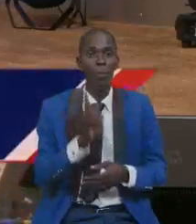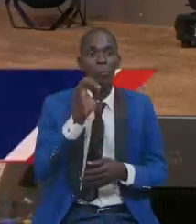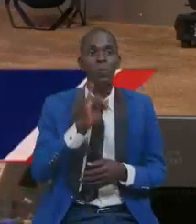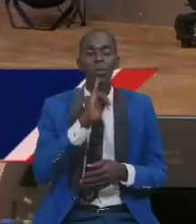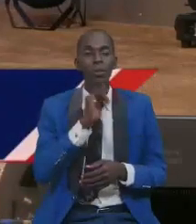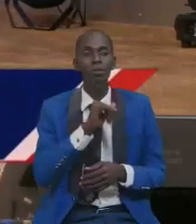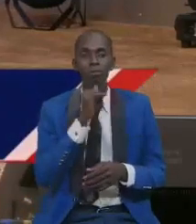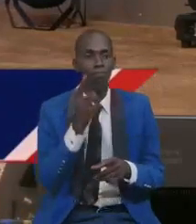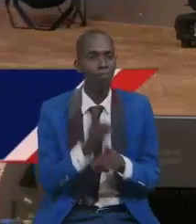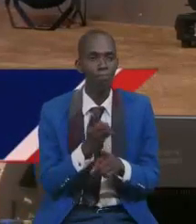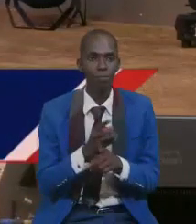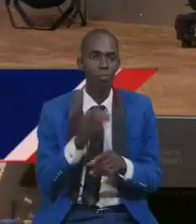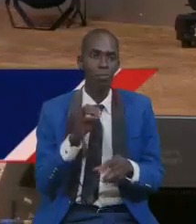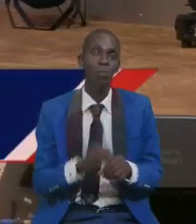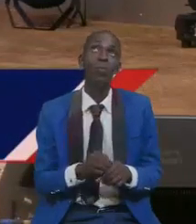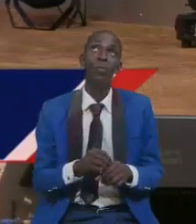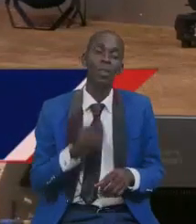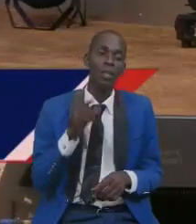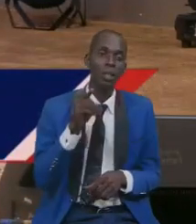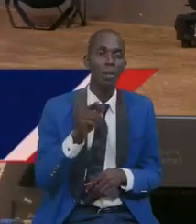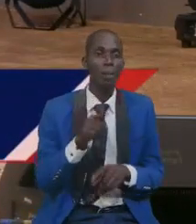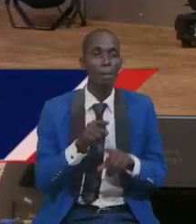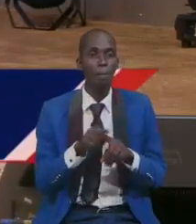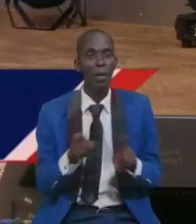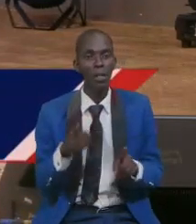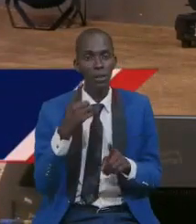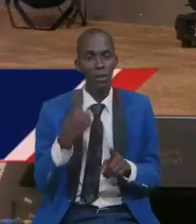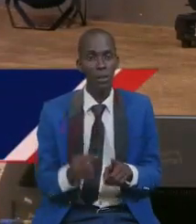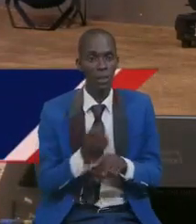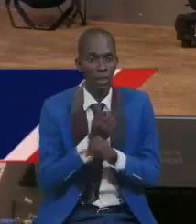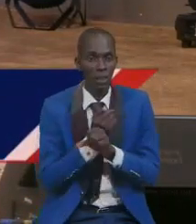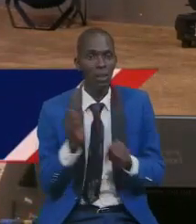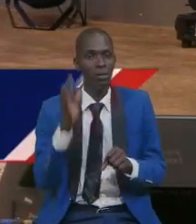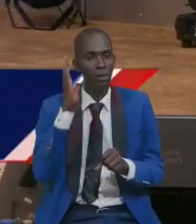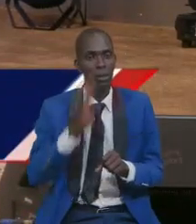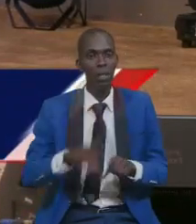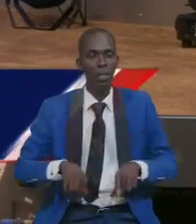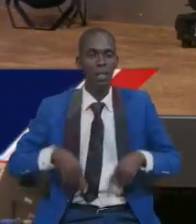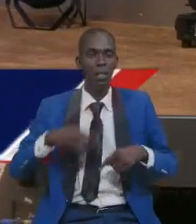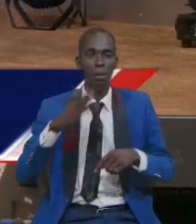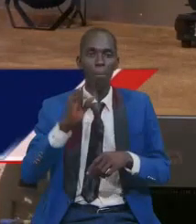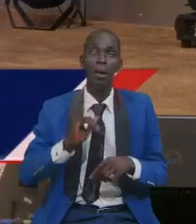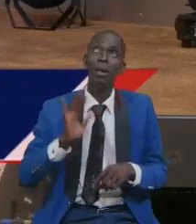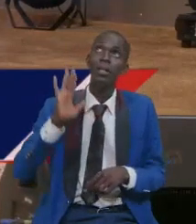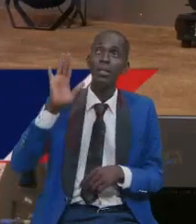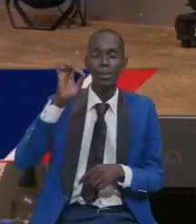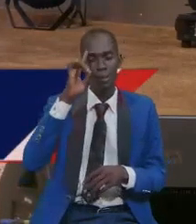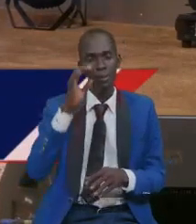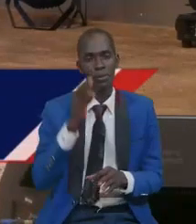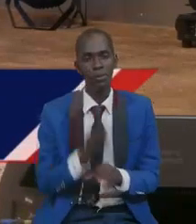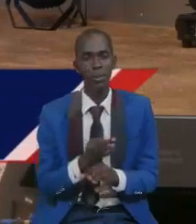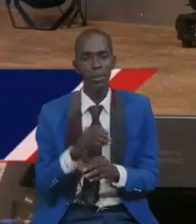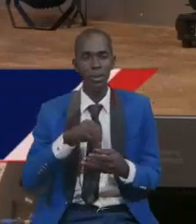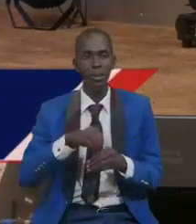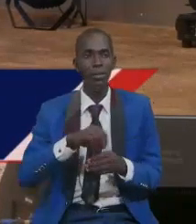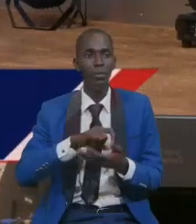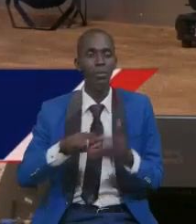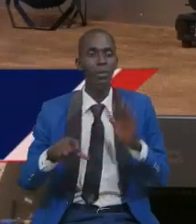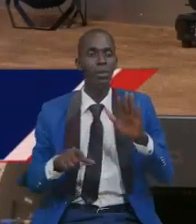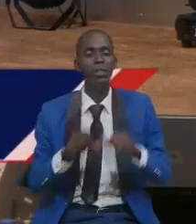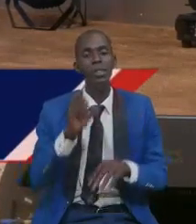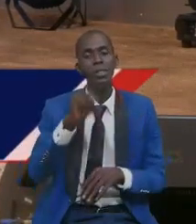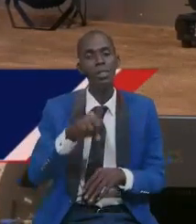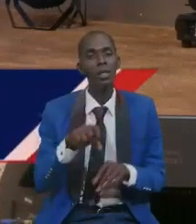in him, but the just shall live by his faith. In verse 5, says,